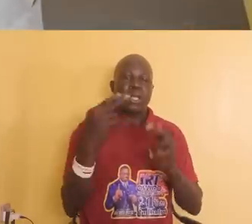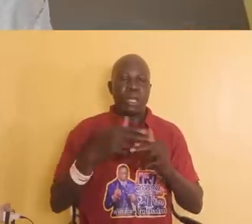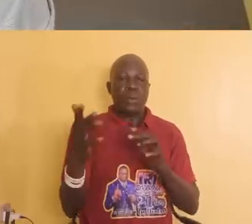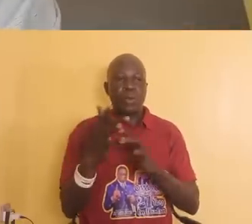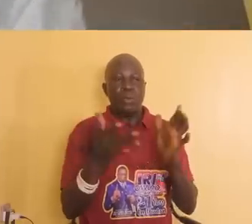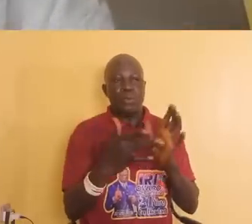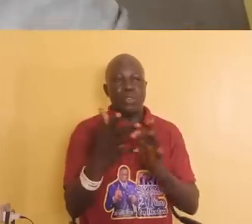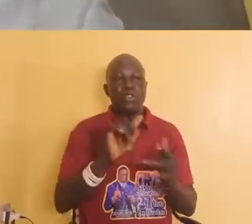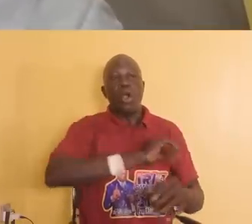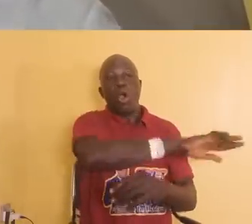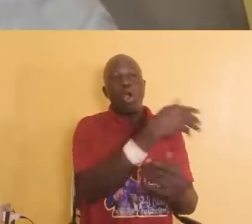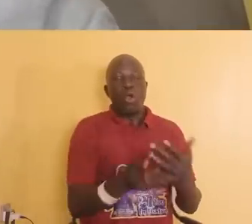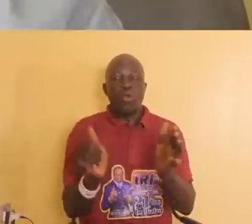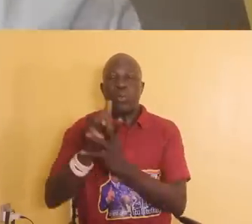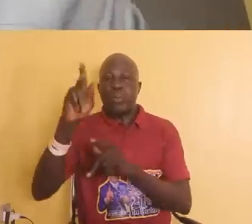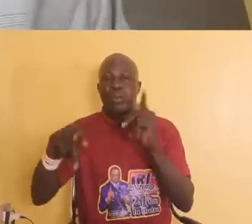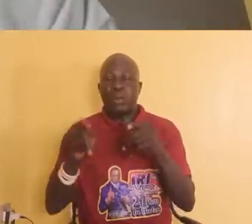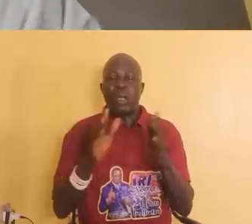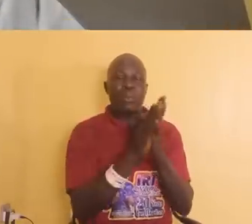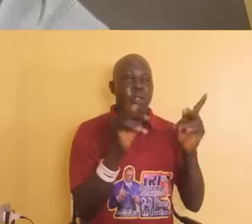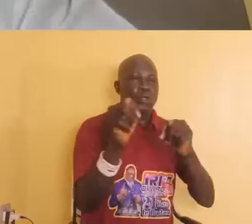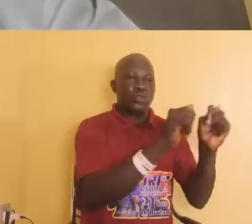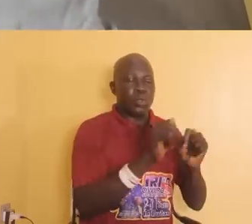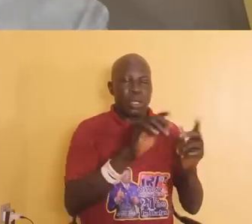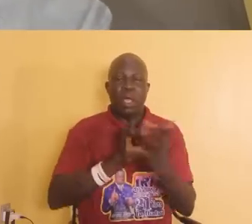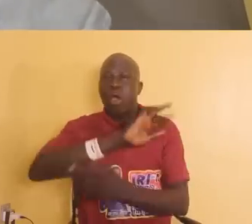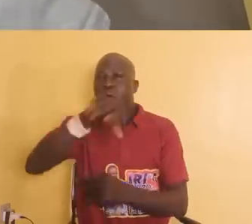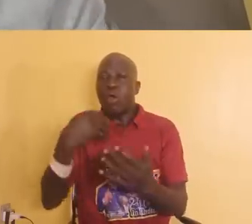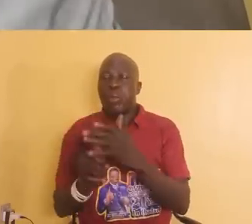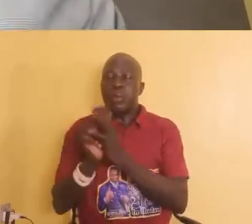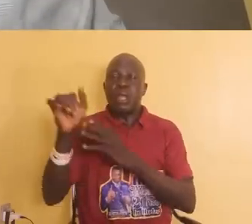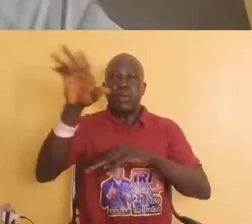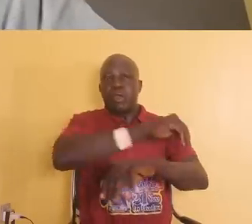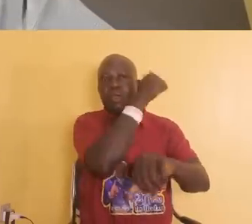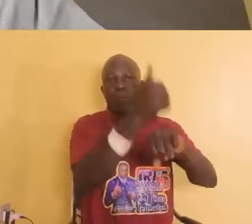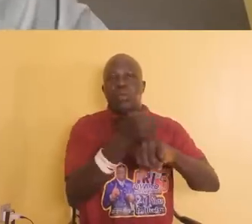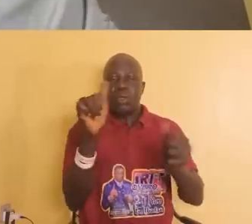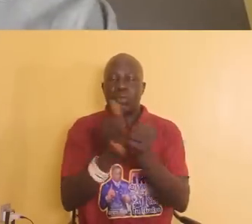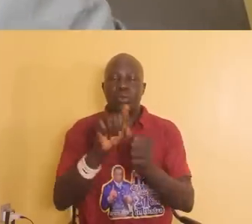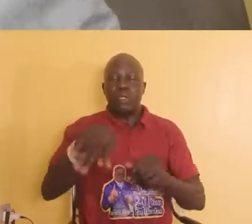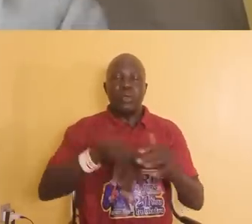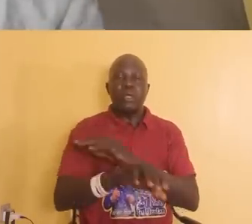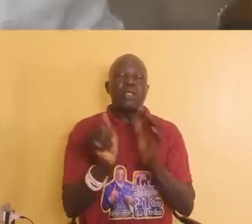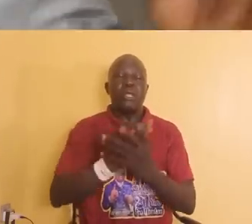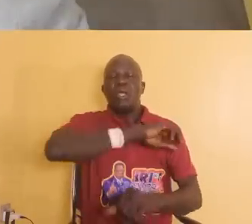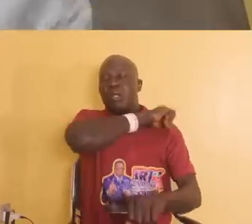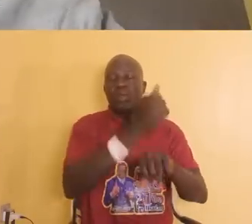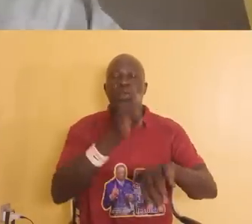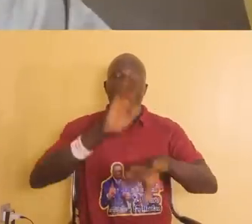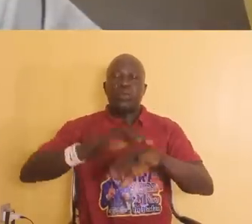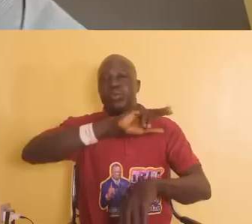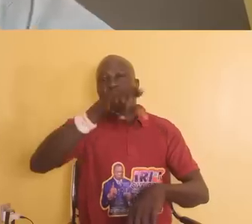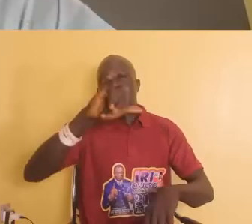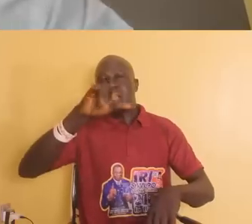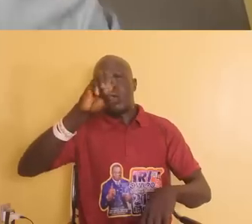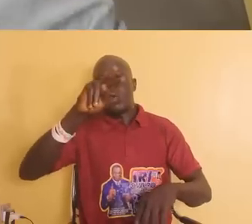sign gbogbo ti a don gbadu all of you that we are praying this. And you tell what you look at, but you look at Zion. And